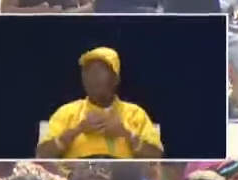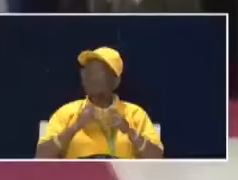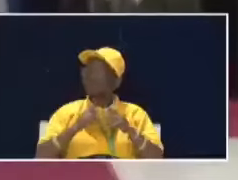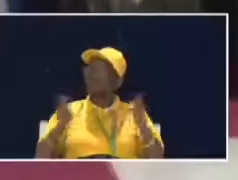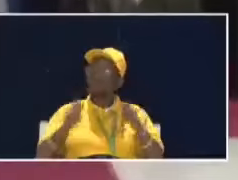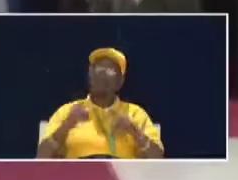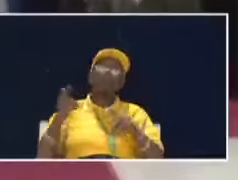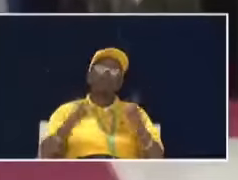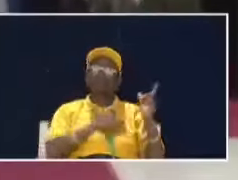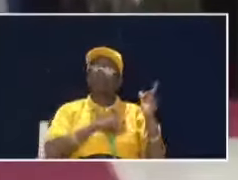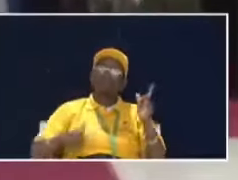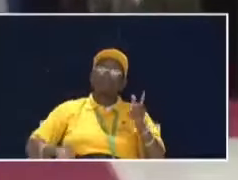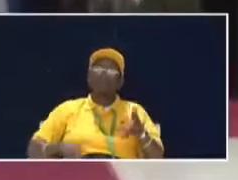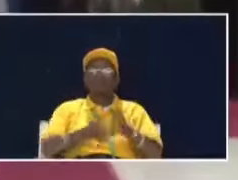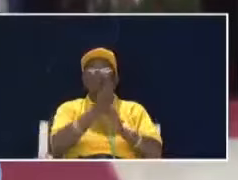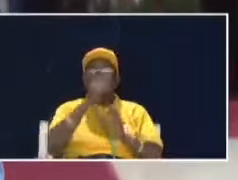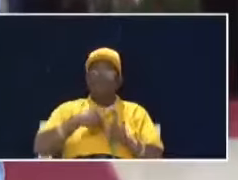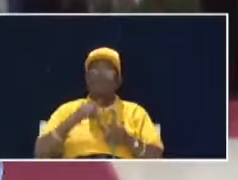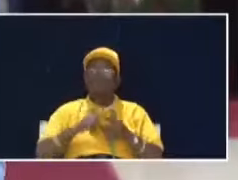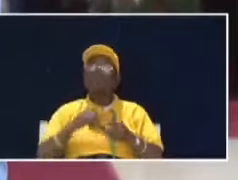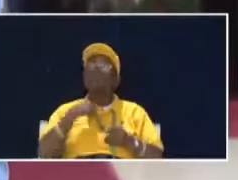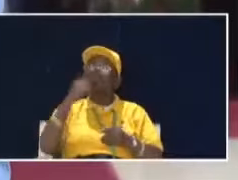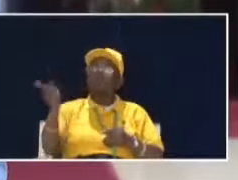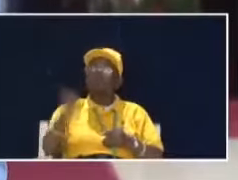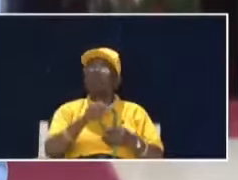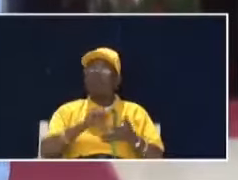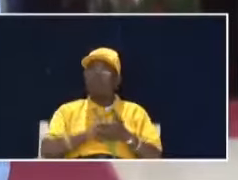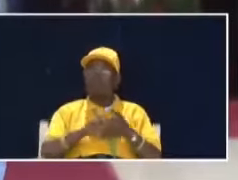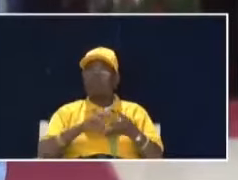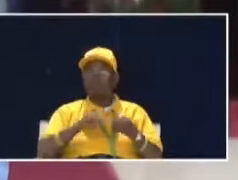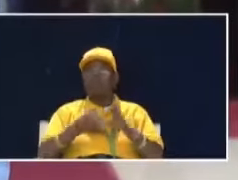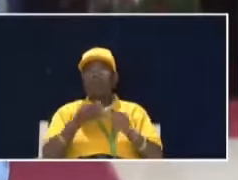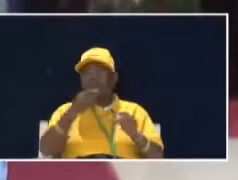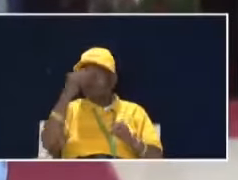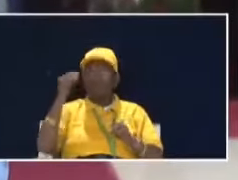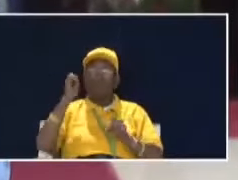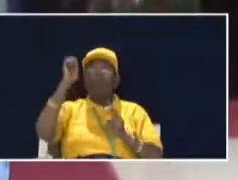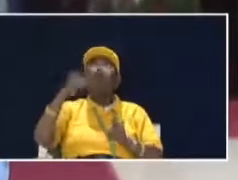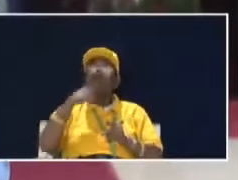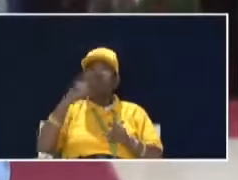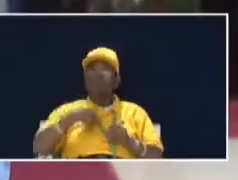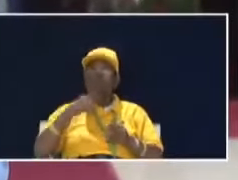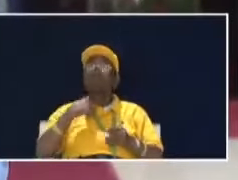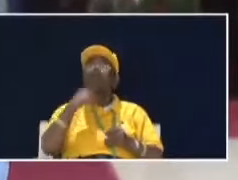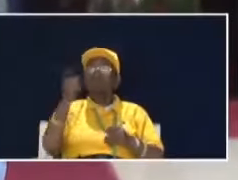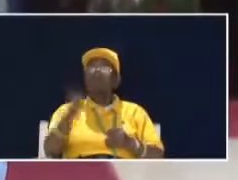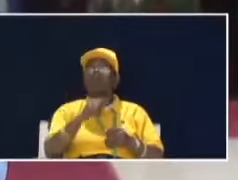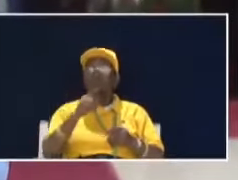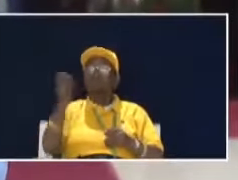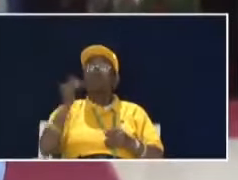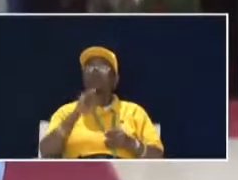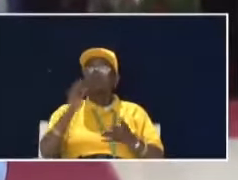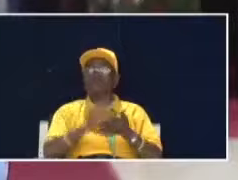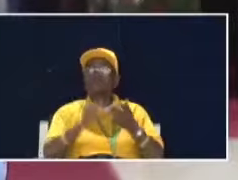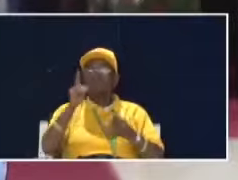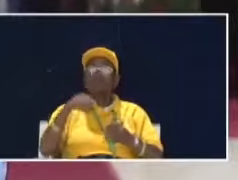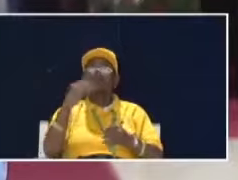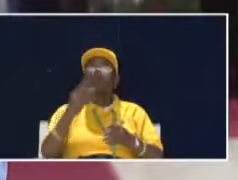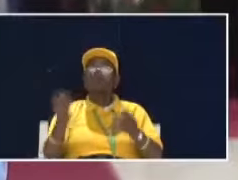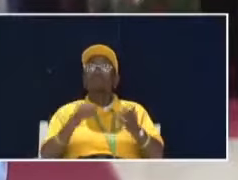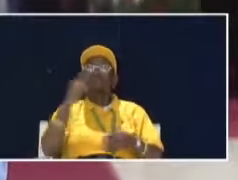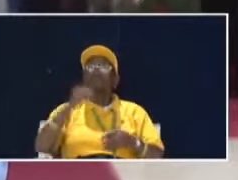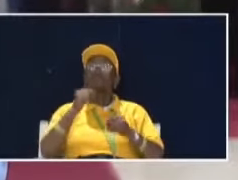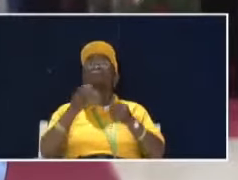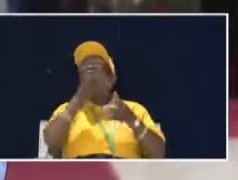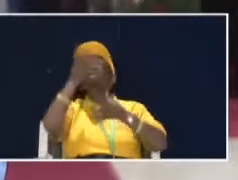The Lord asked me to tell you that story because he said there's someone here who's crying to him for two special miracles. He